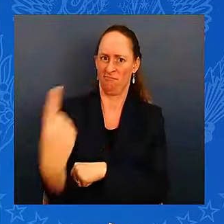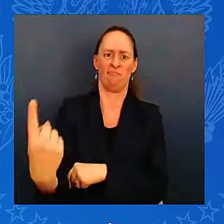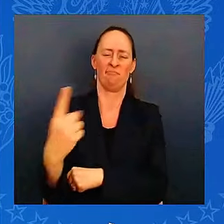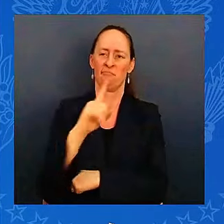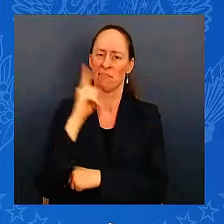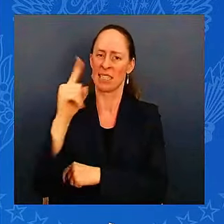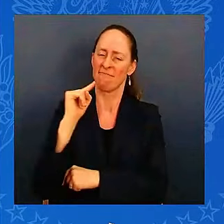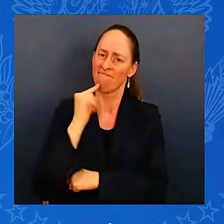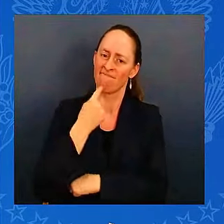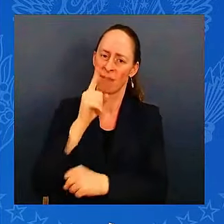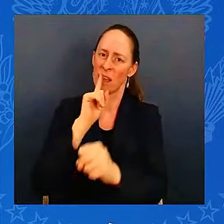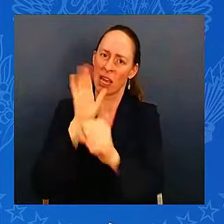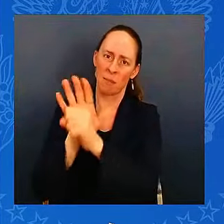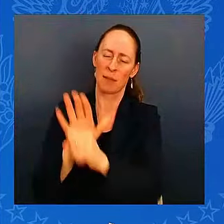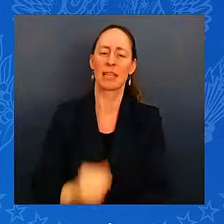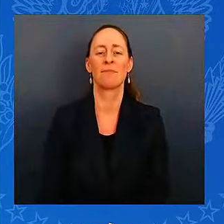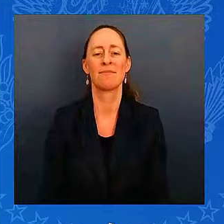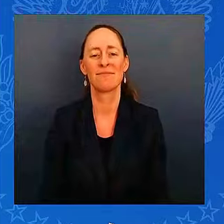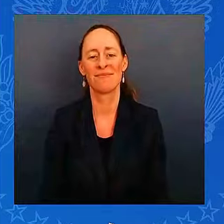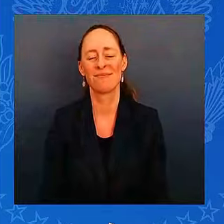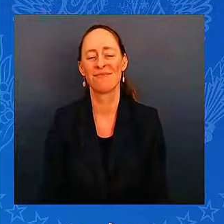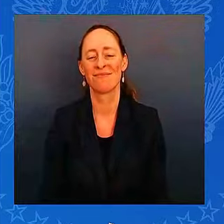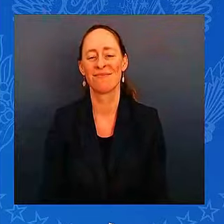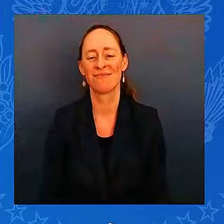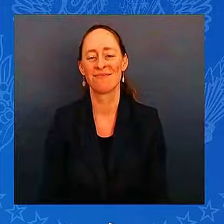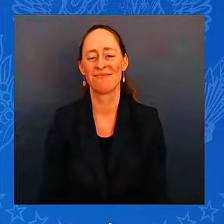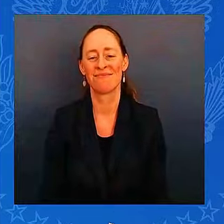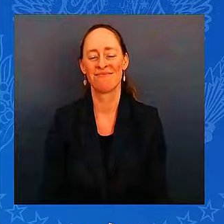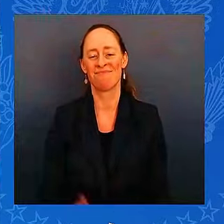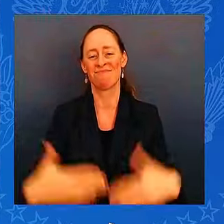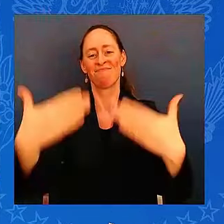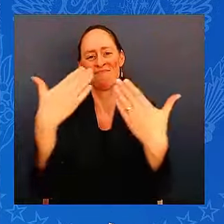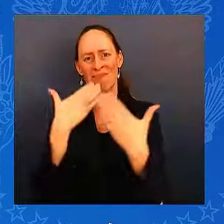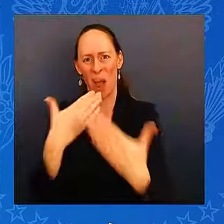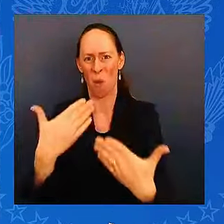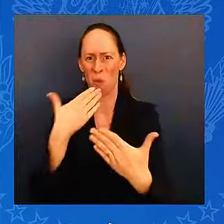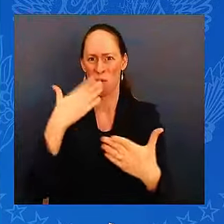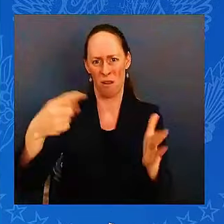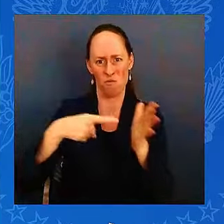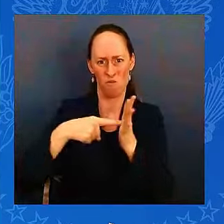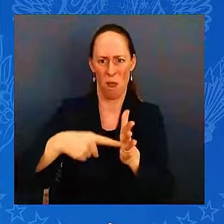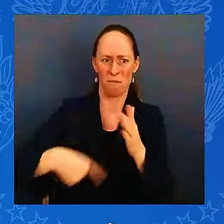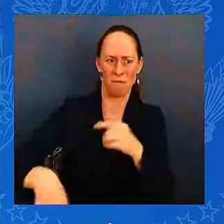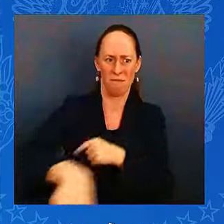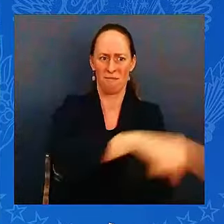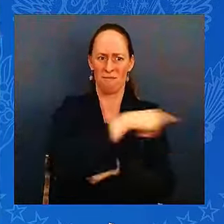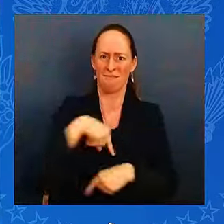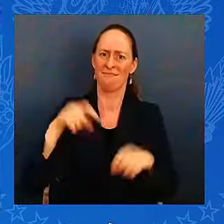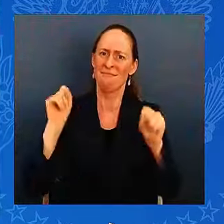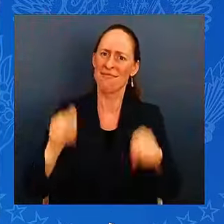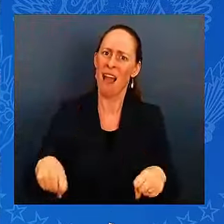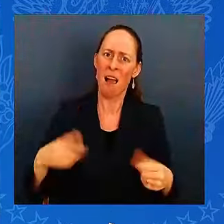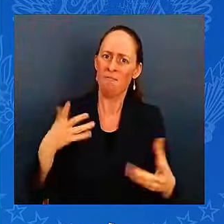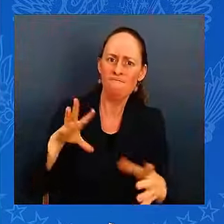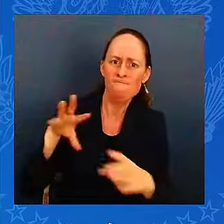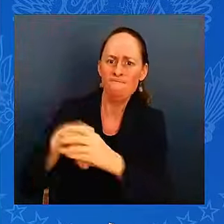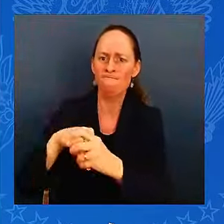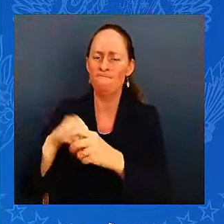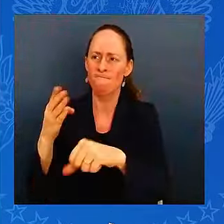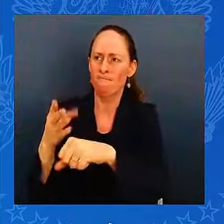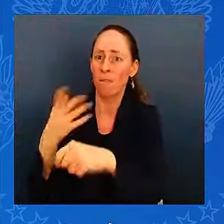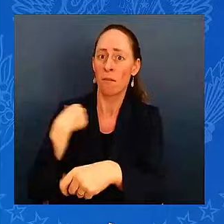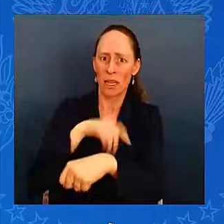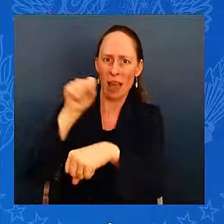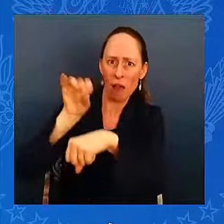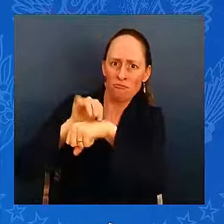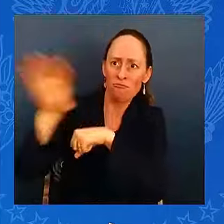for ensuring that our communities have a say in our future. For our children and grandchildren, how we need it. What a difference